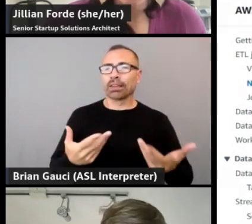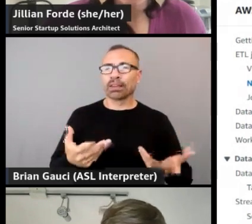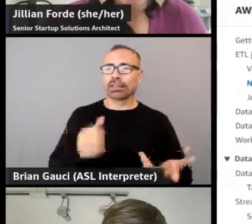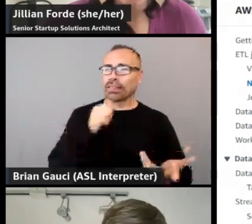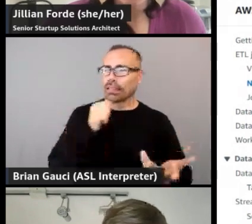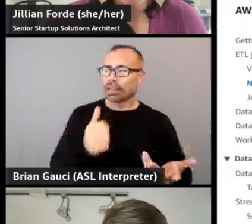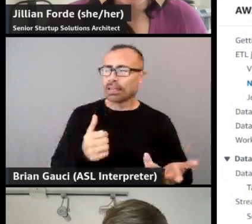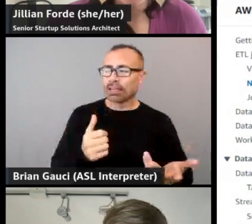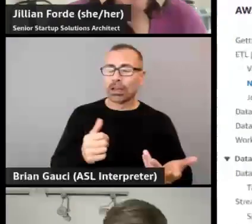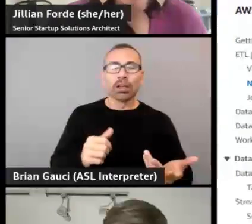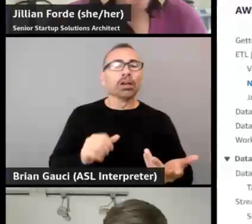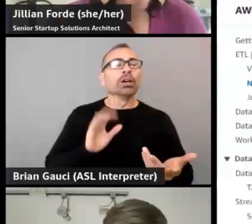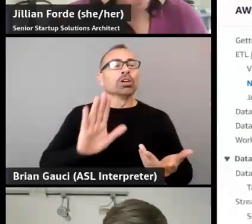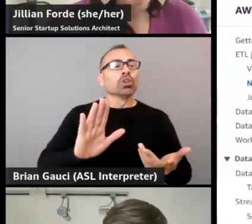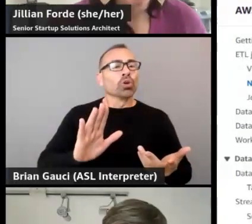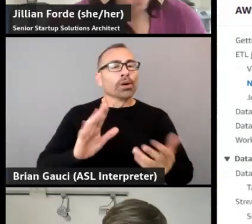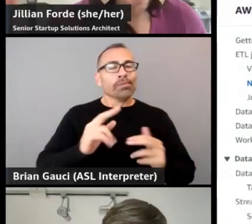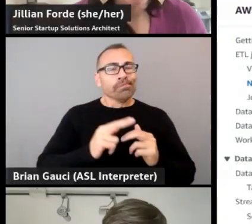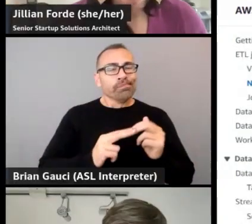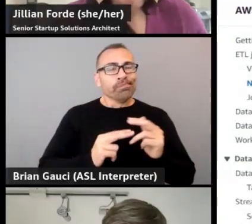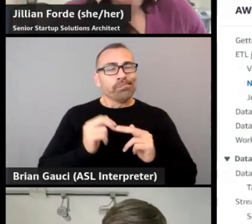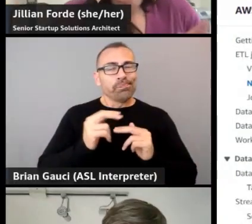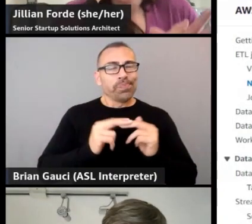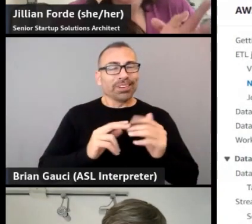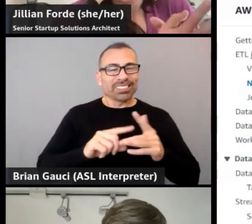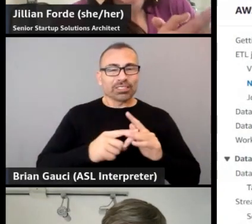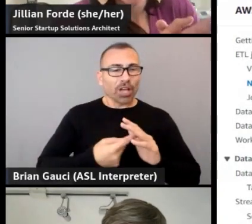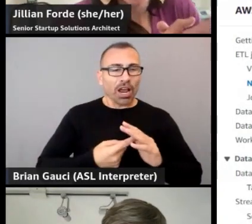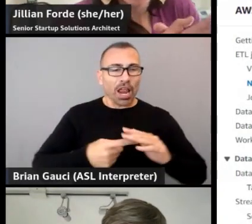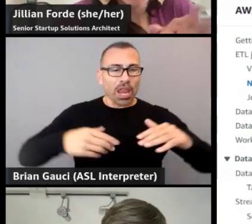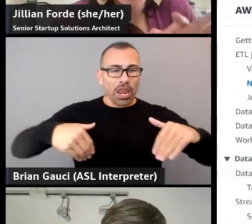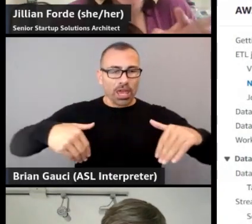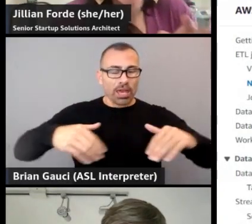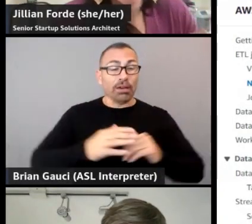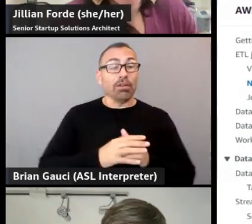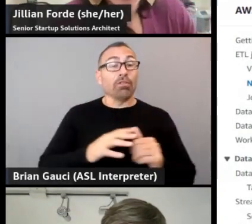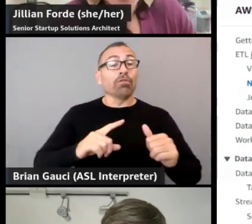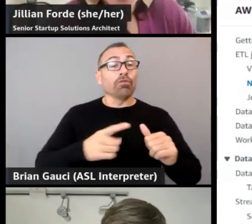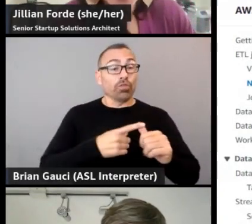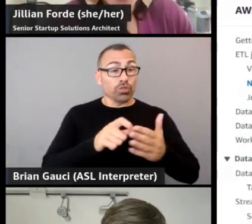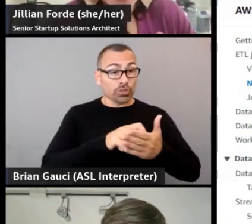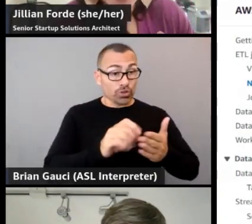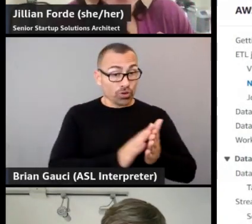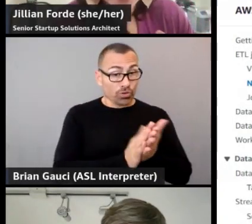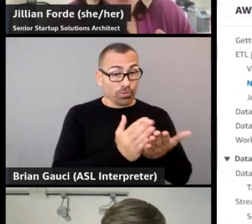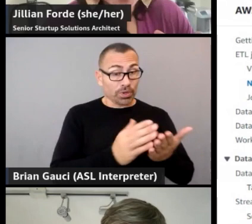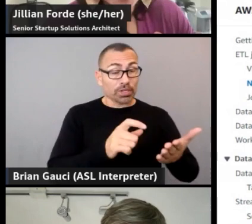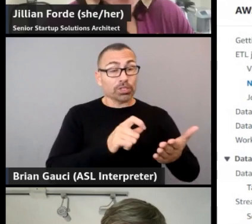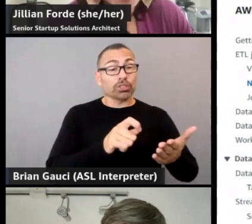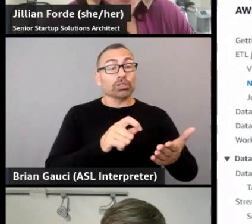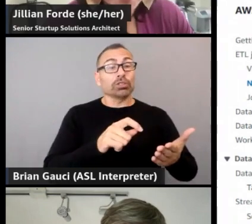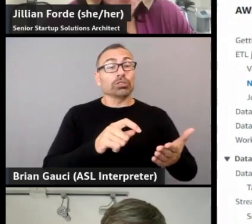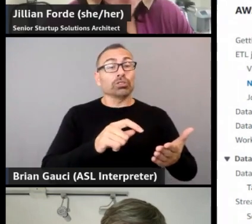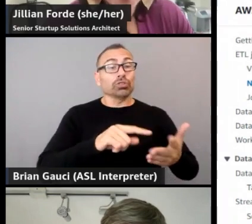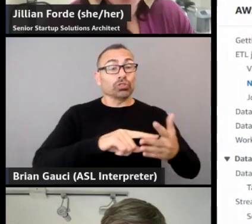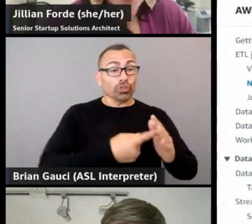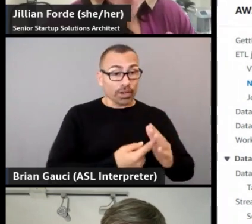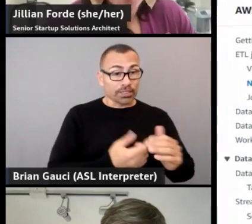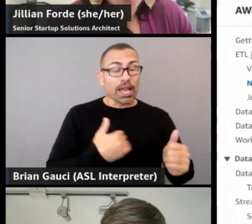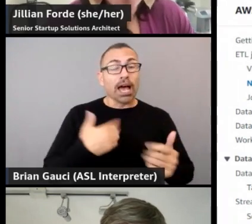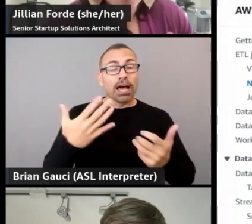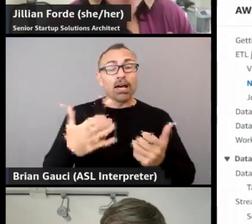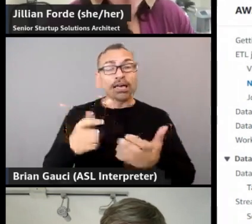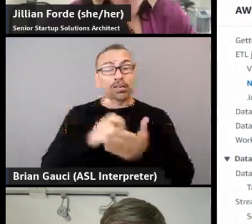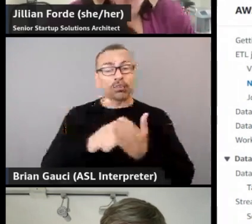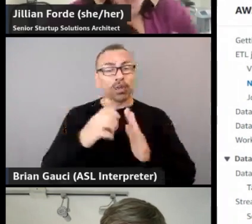your billing doesn't start just yet. So the notebook is going to start. I can write my code in peace. We